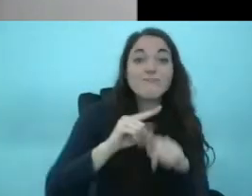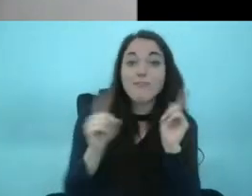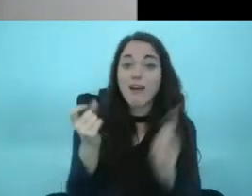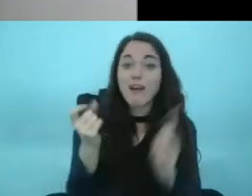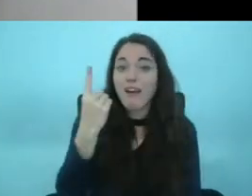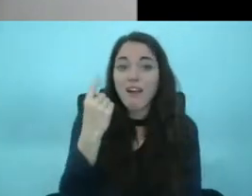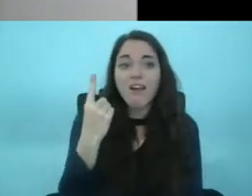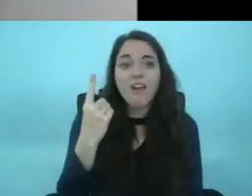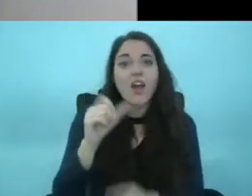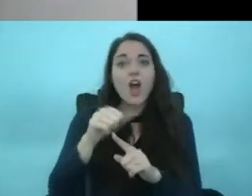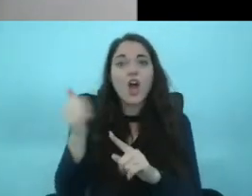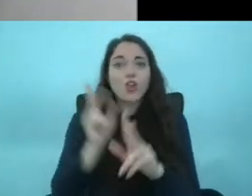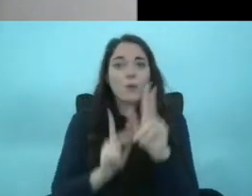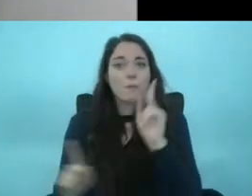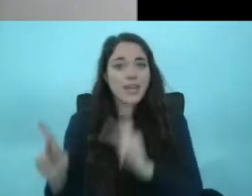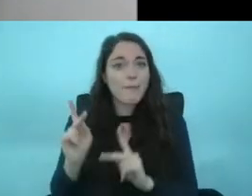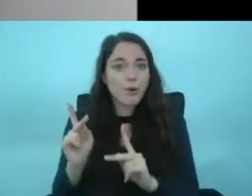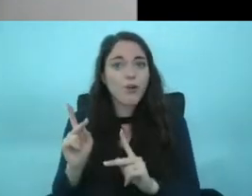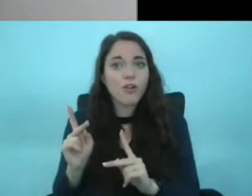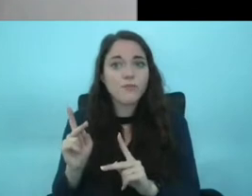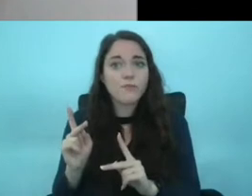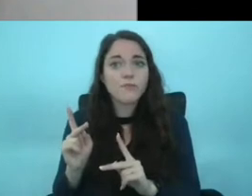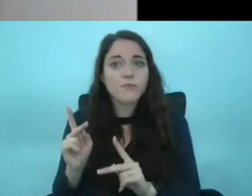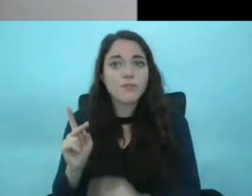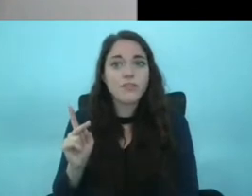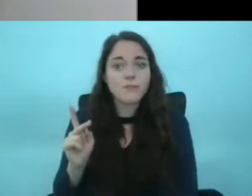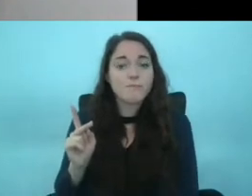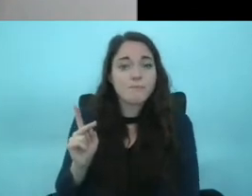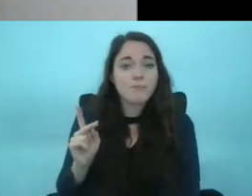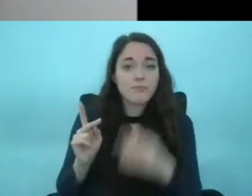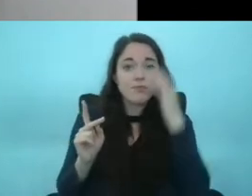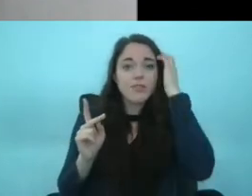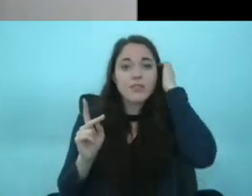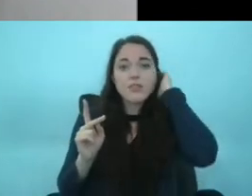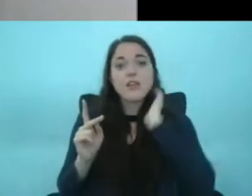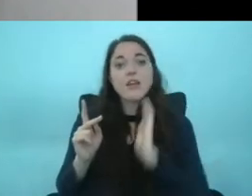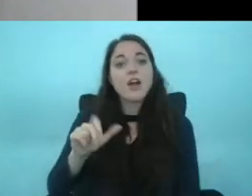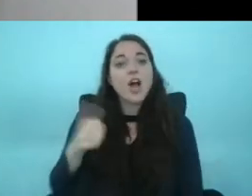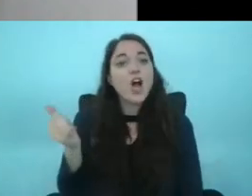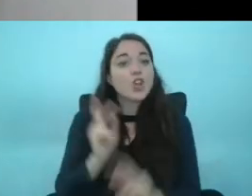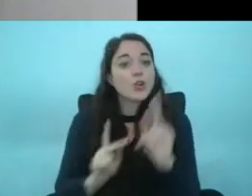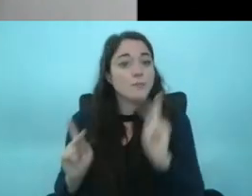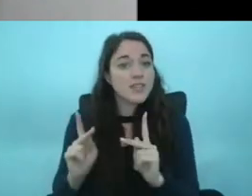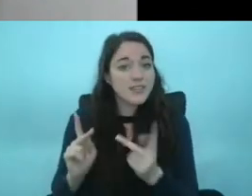that couldn't be made perfect without us.